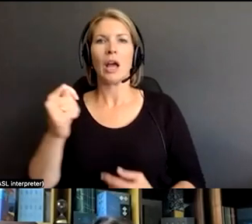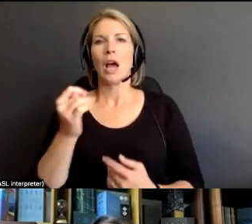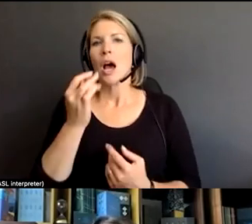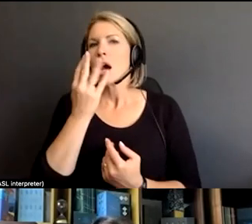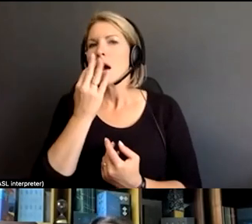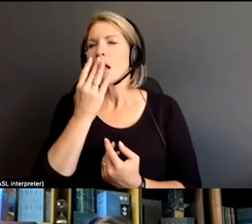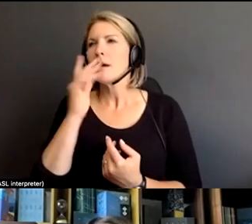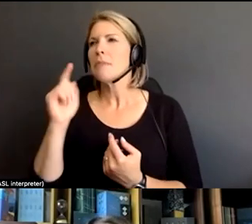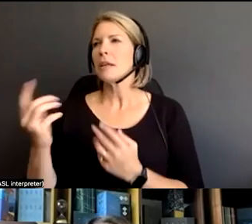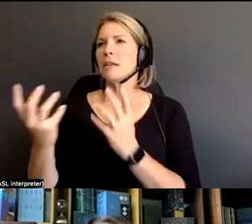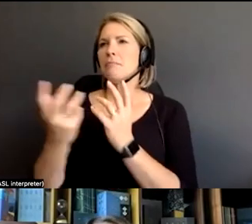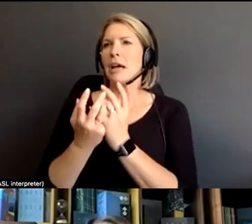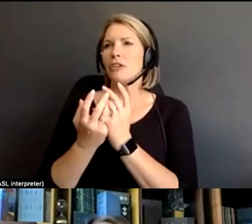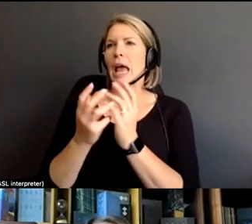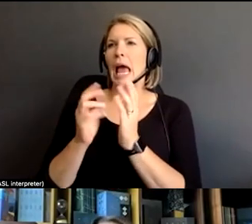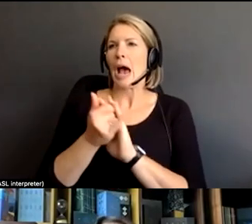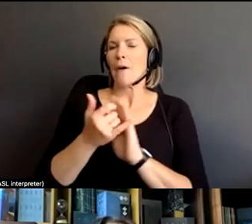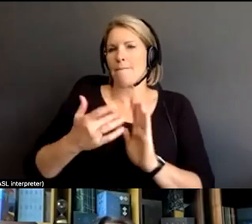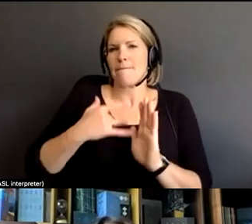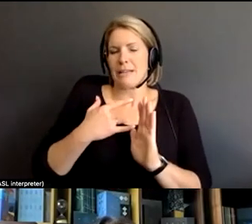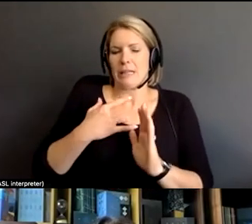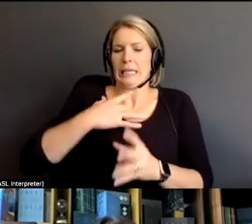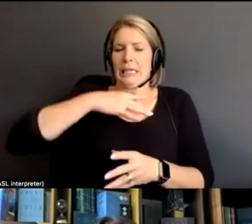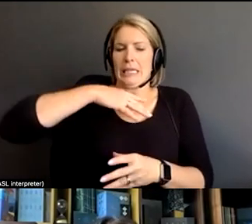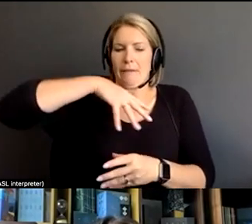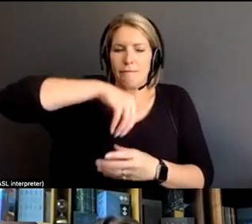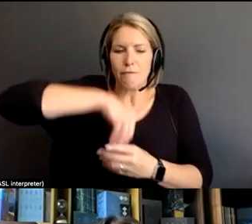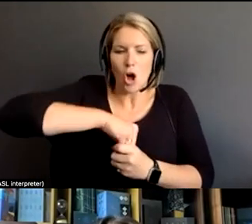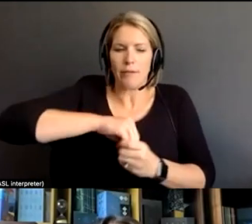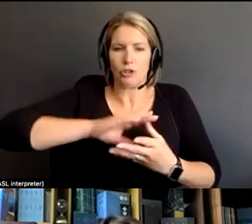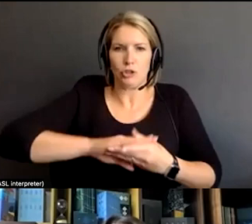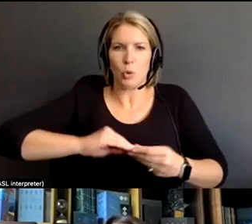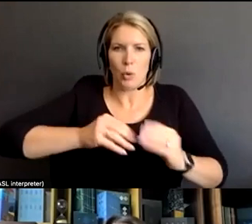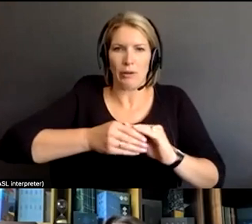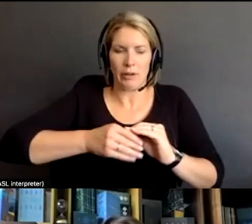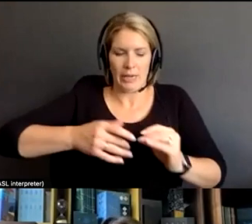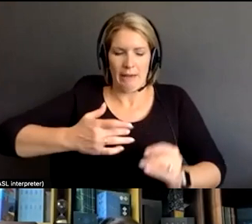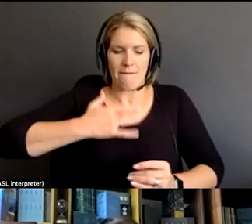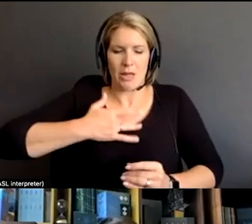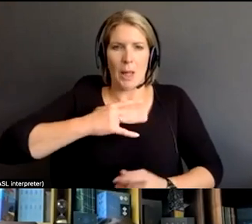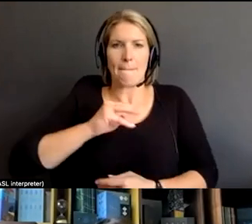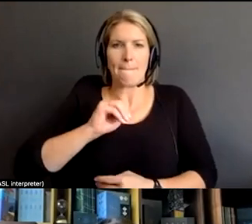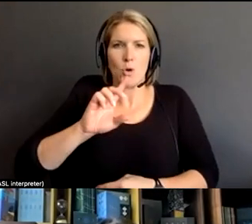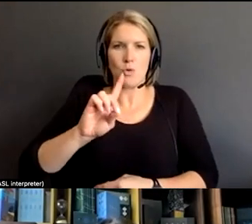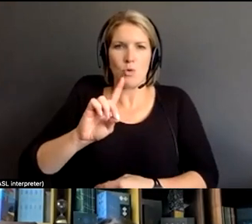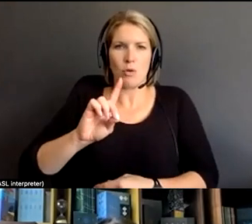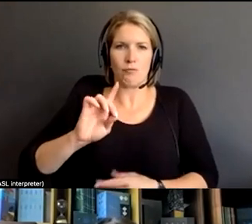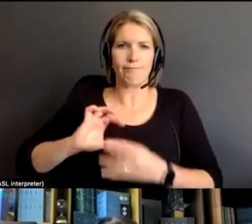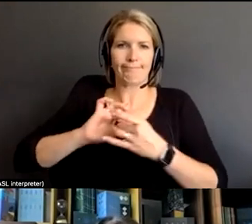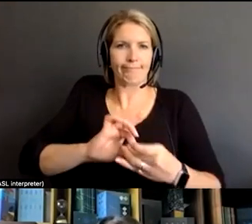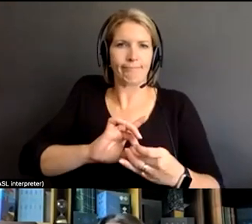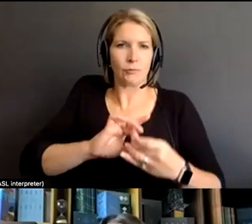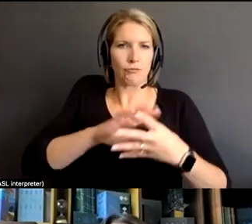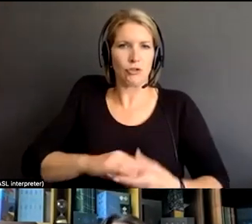story. So again, that's very consistent with what Ingrid was talking about. You don't want to give away too